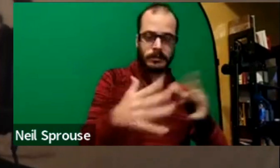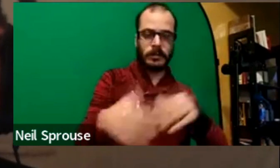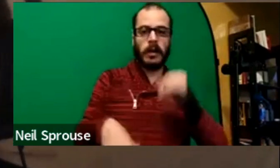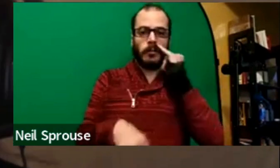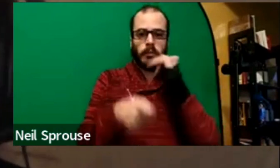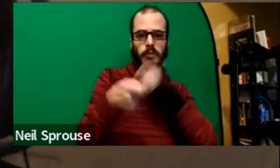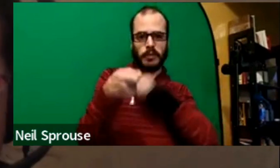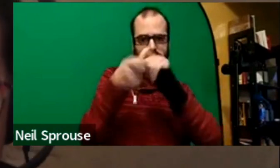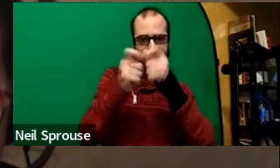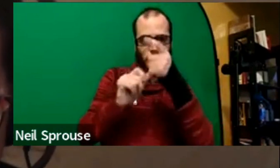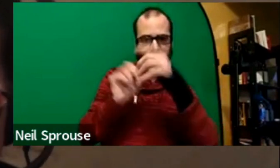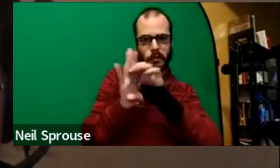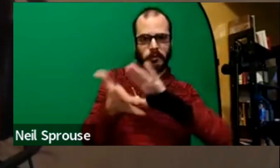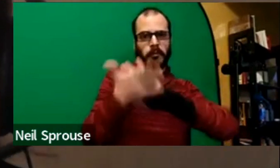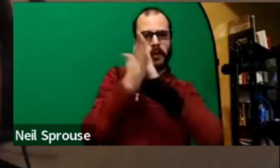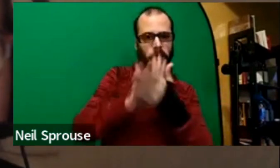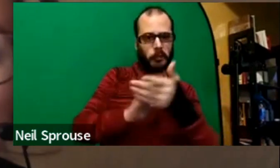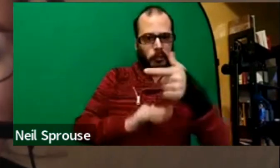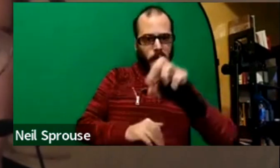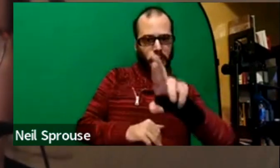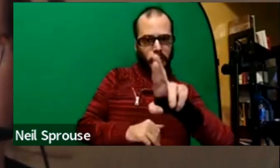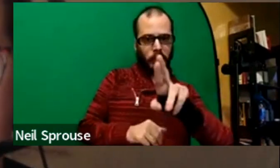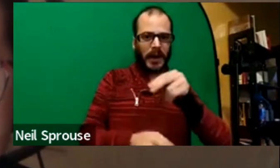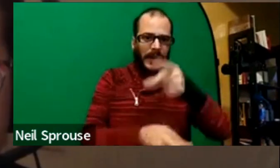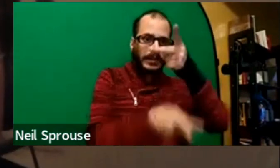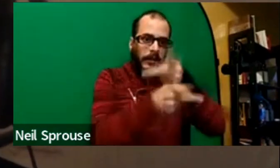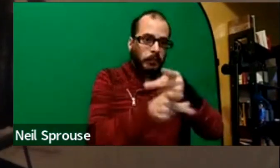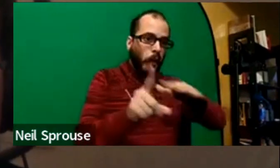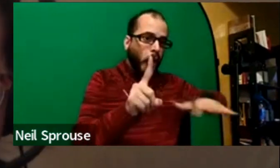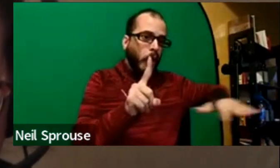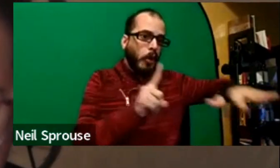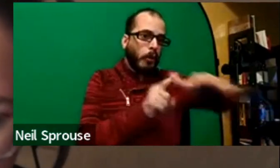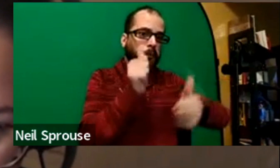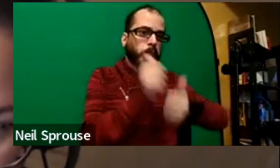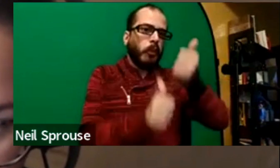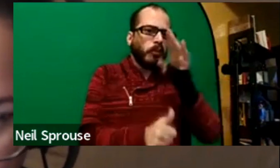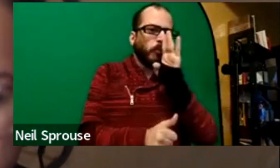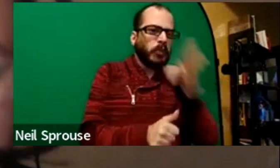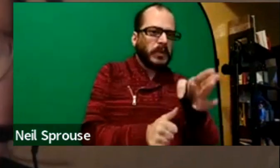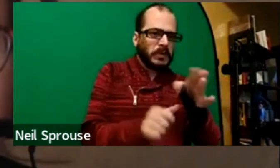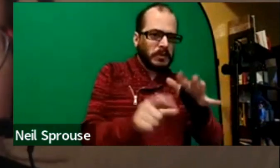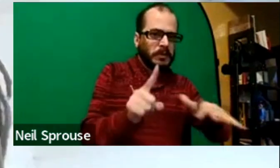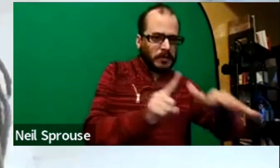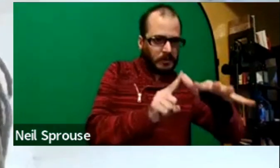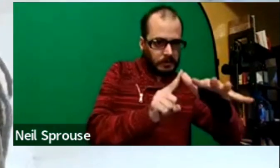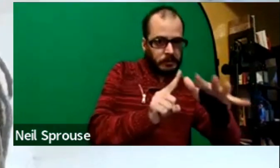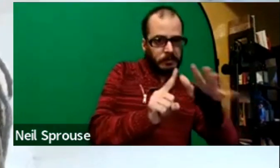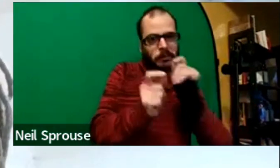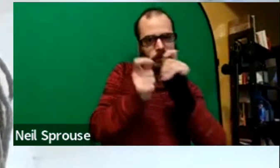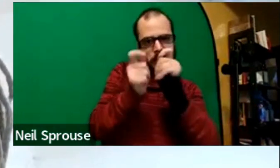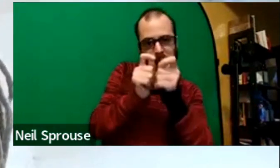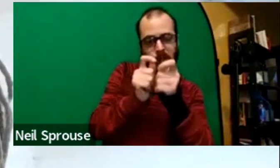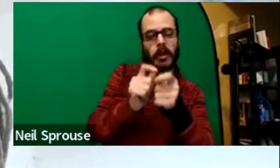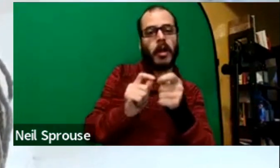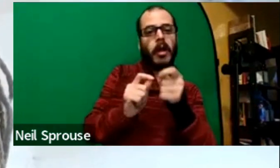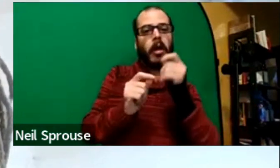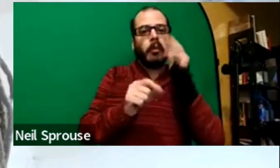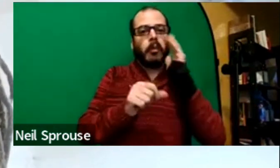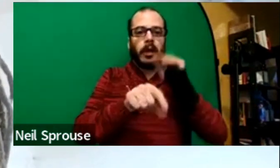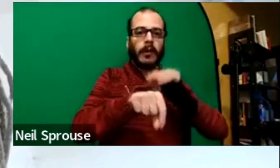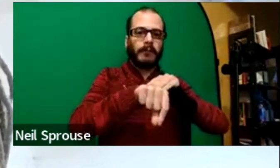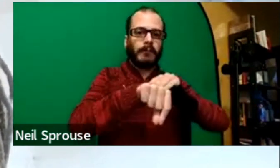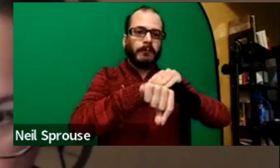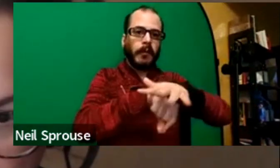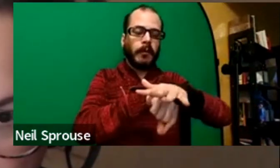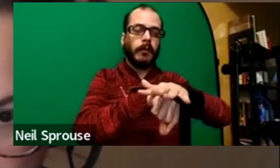So if we're talking about like Midsummer, right, you have the Lysander Demetrius issue. Mm-hmm. But if we're